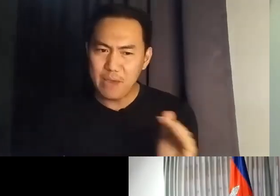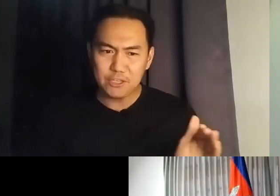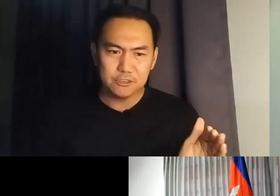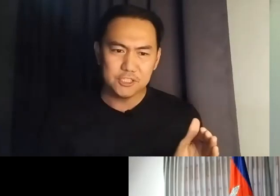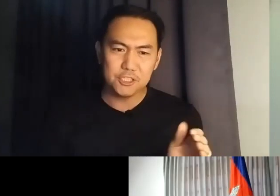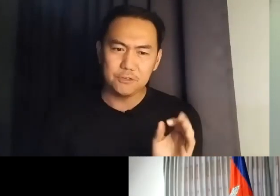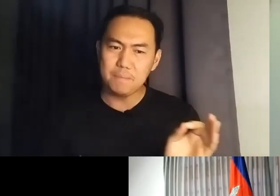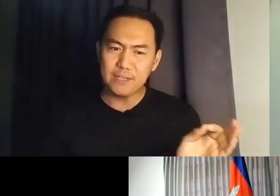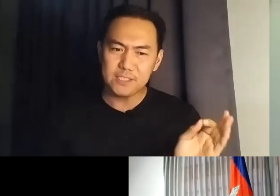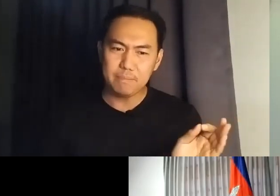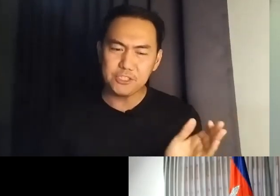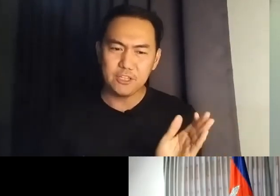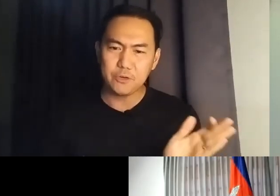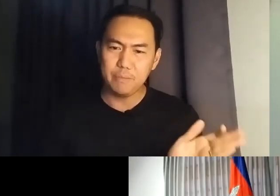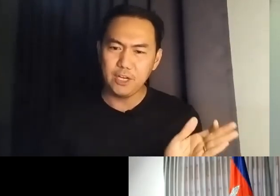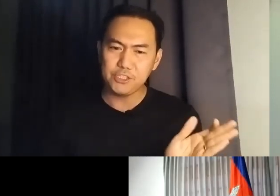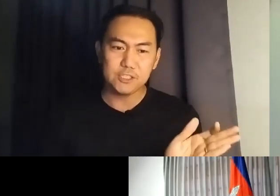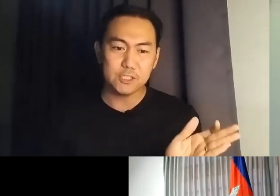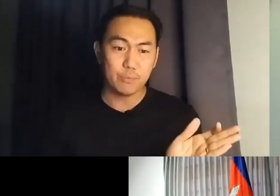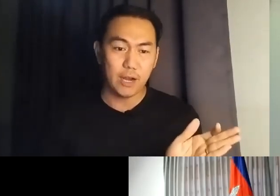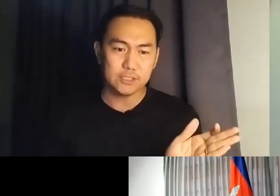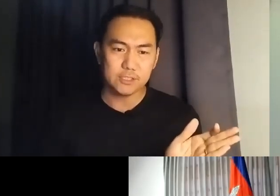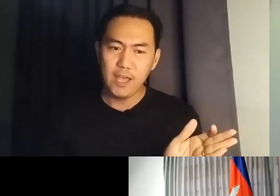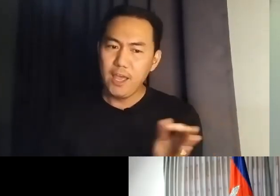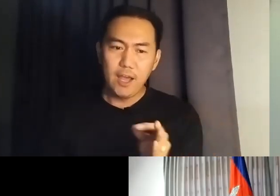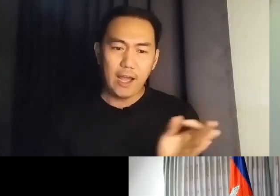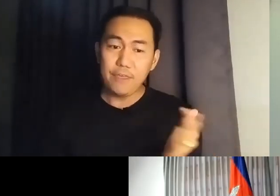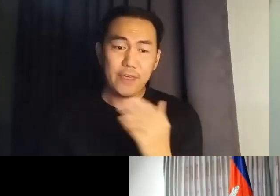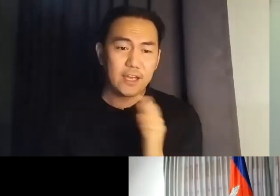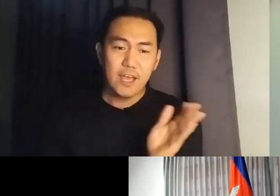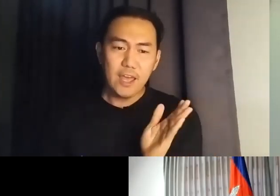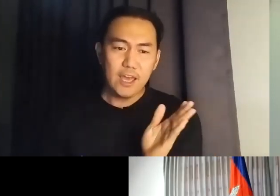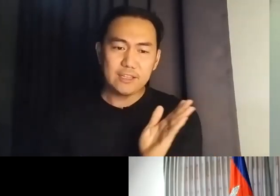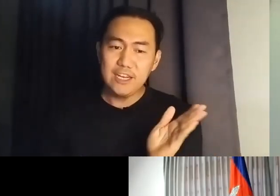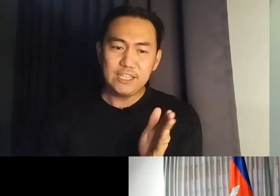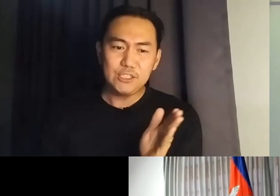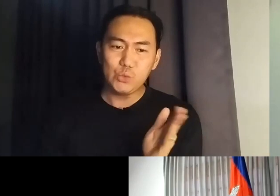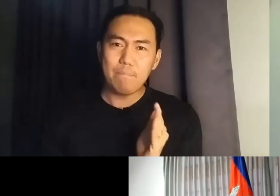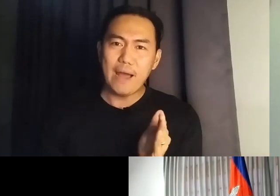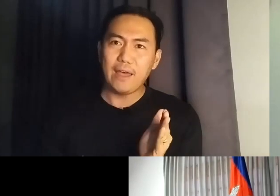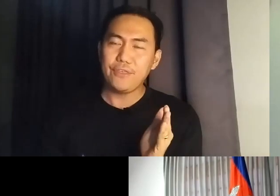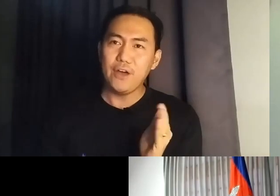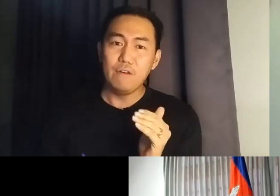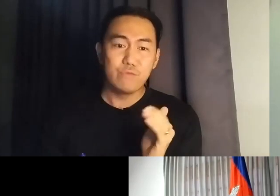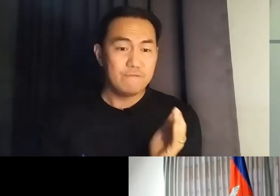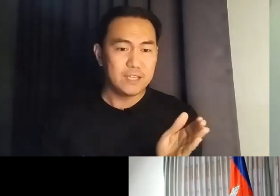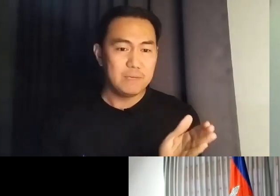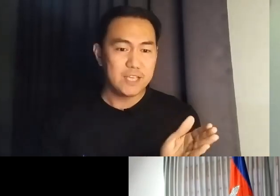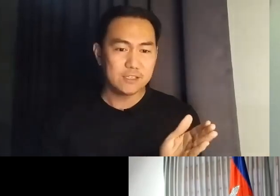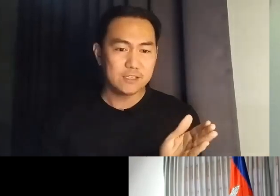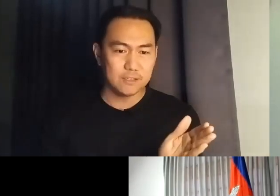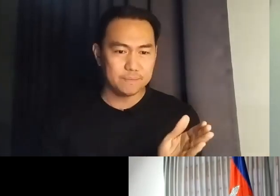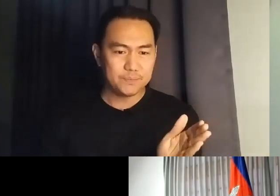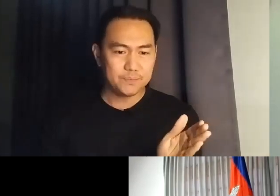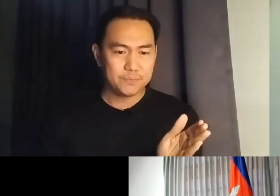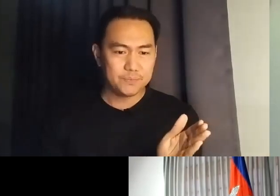is made contingent on their participation in the criminal justice process, I think it leads to a path of